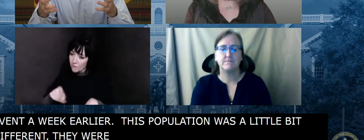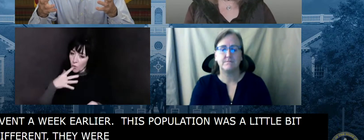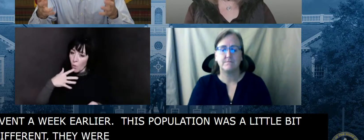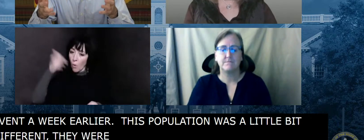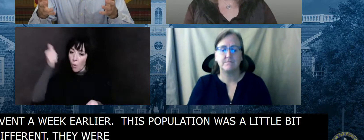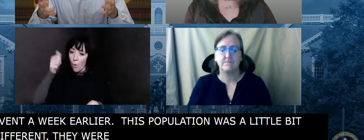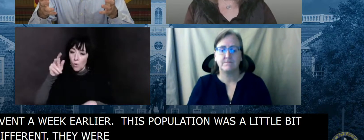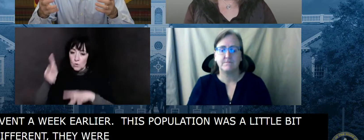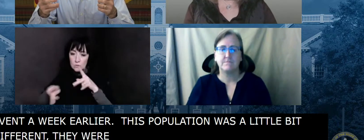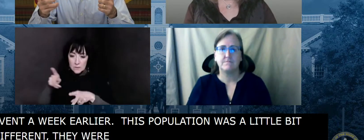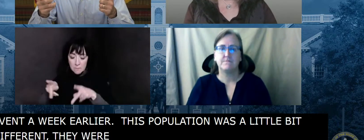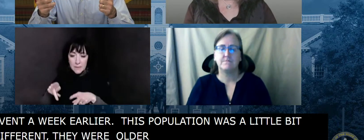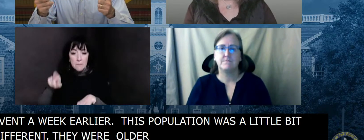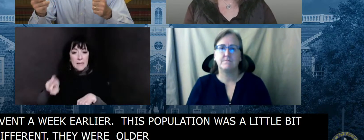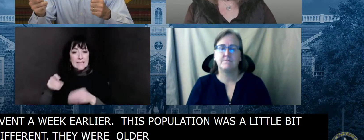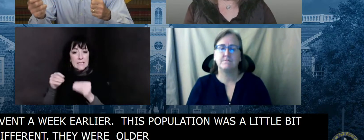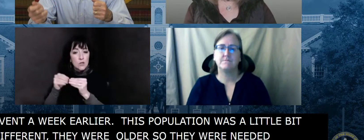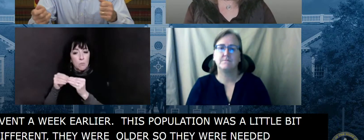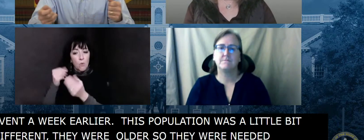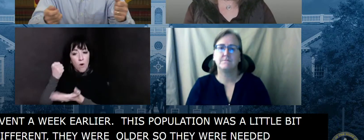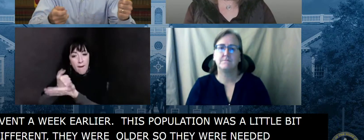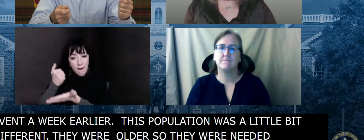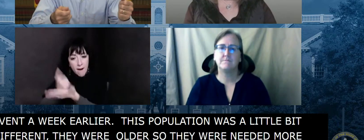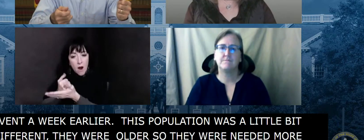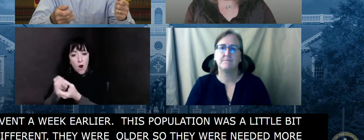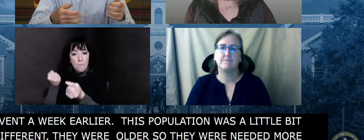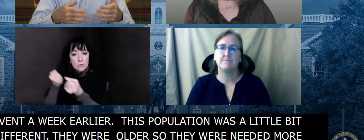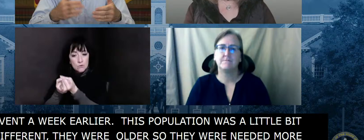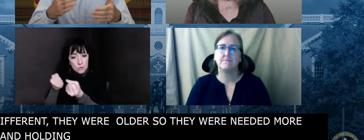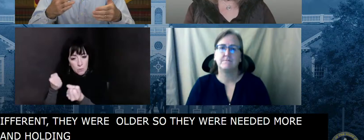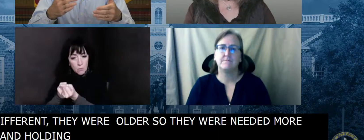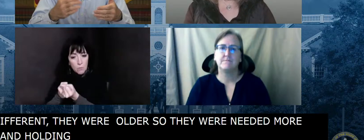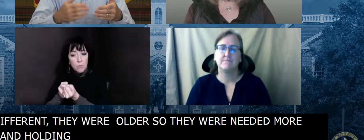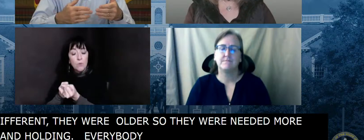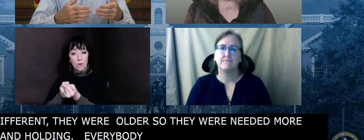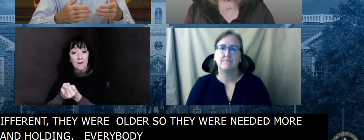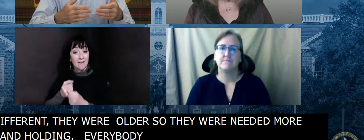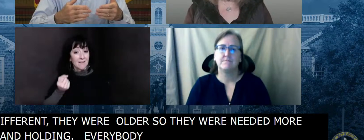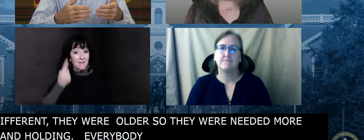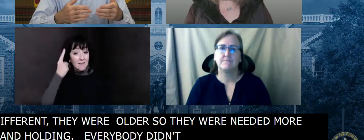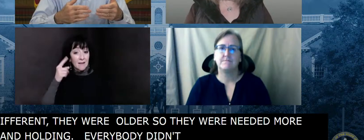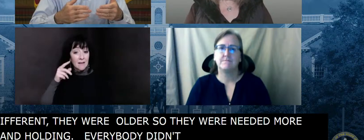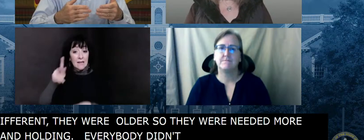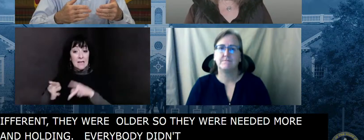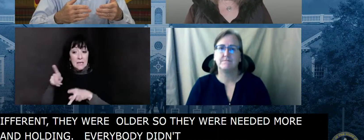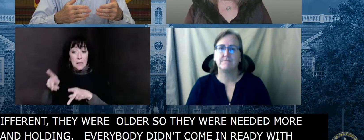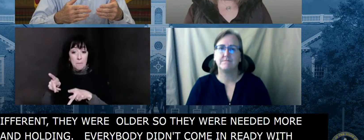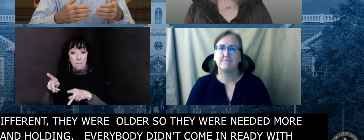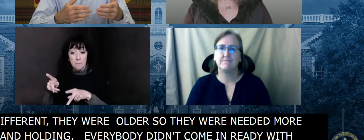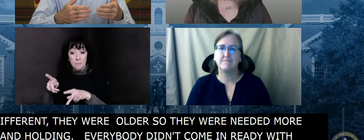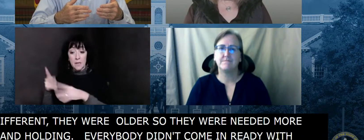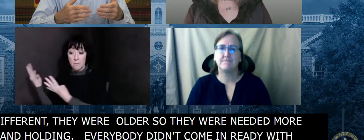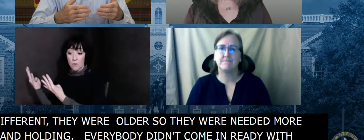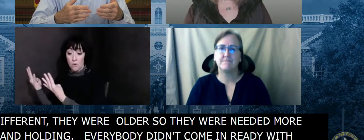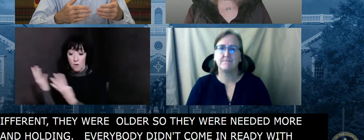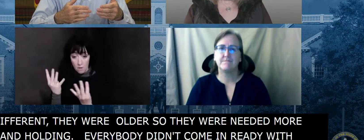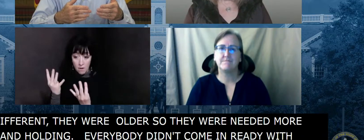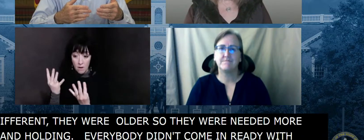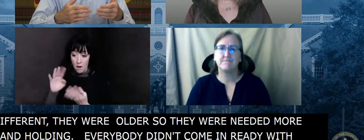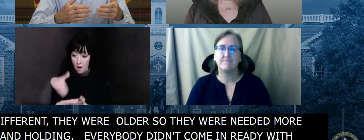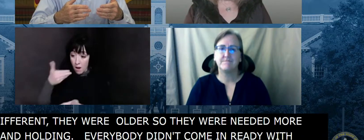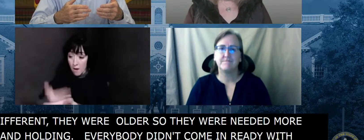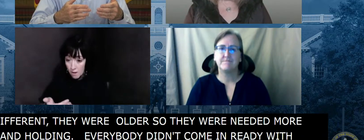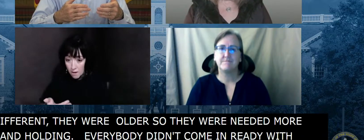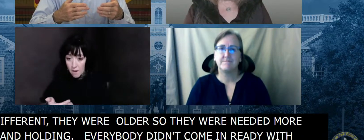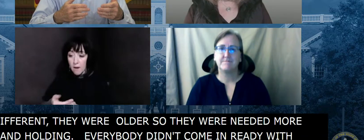more hand-holding. Everybody didn't come through ready with their questionnaires filled out